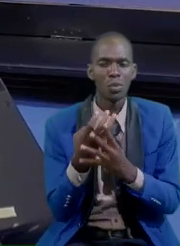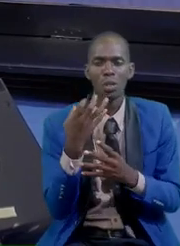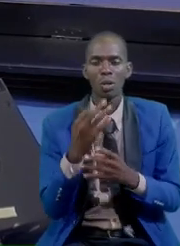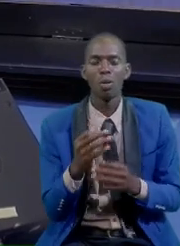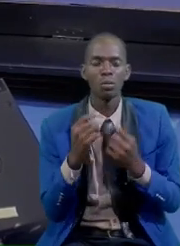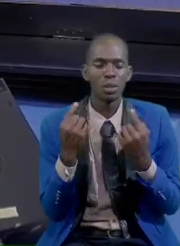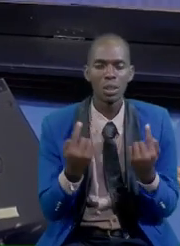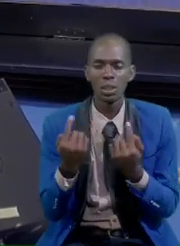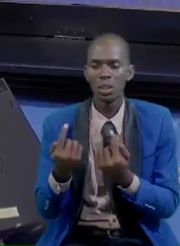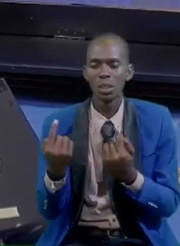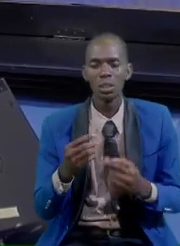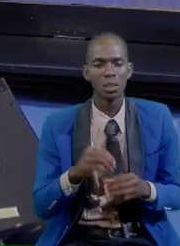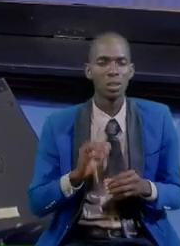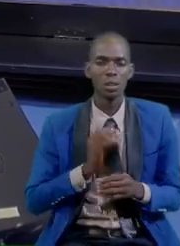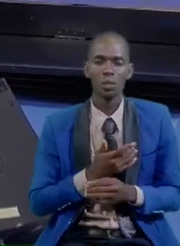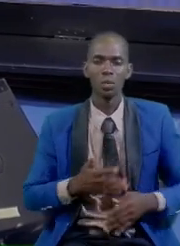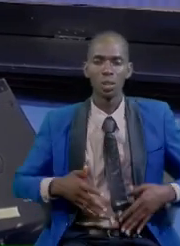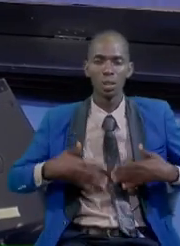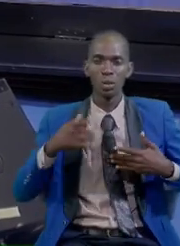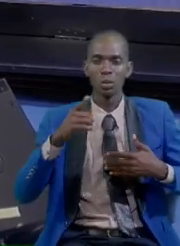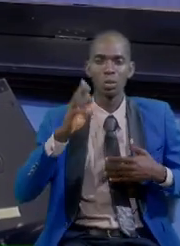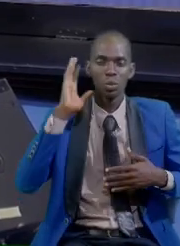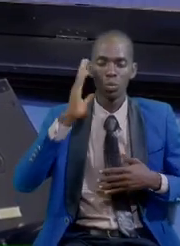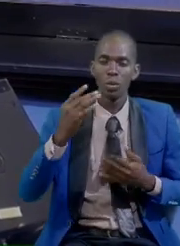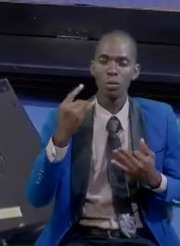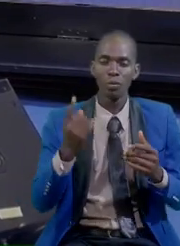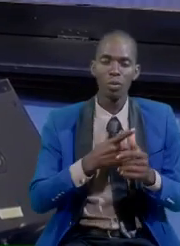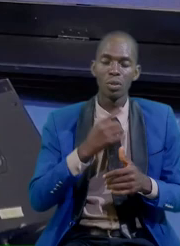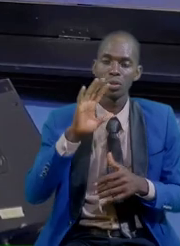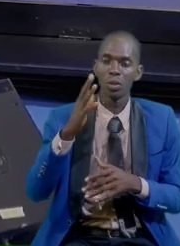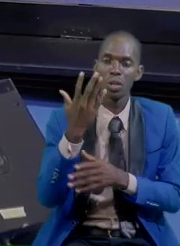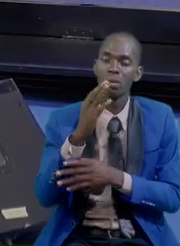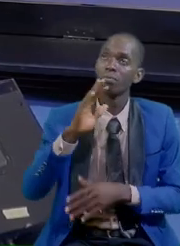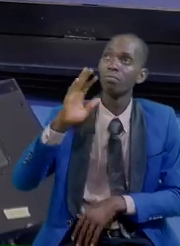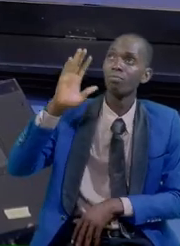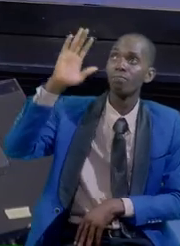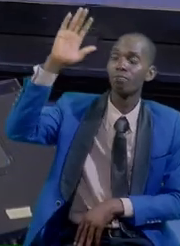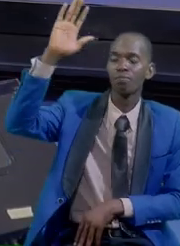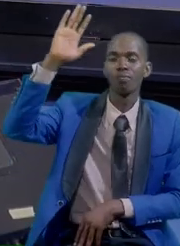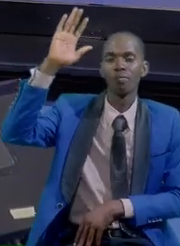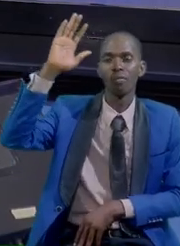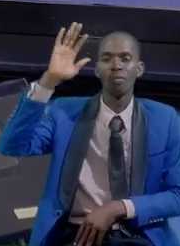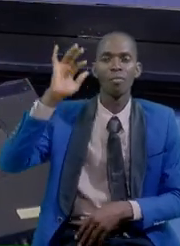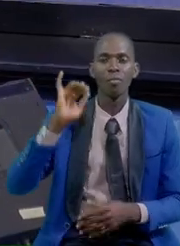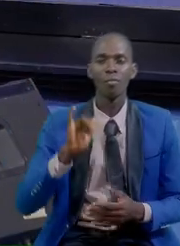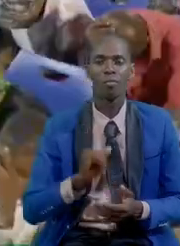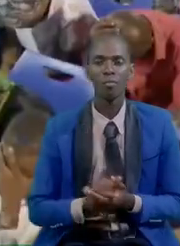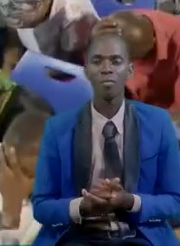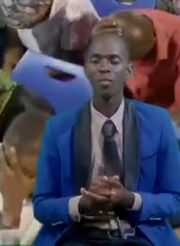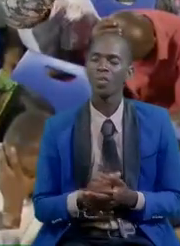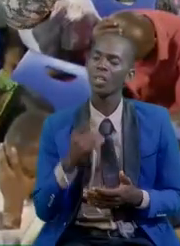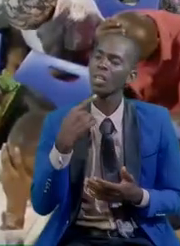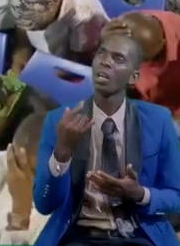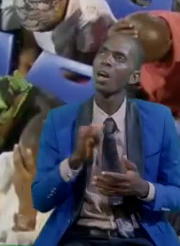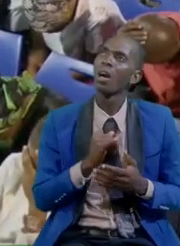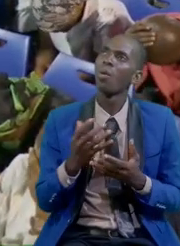sin in our lives. You raise up your hand. That's what I want. That's what I want. I want that forgiveness.